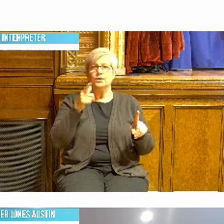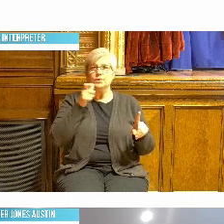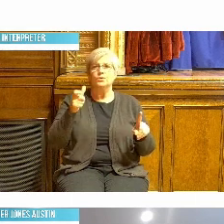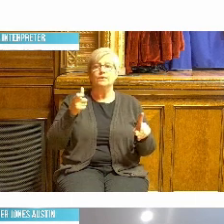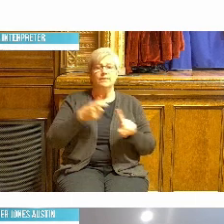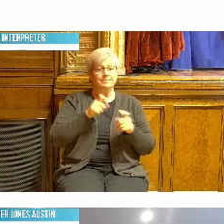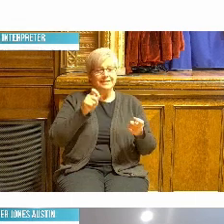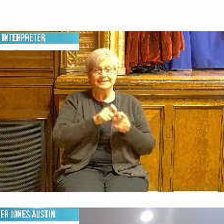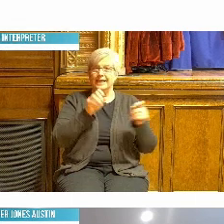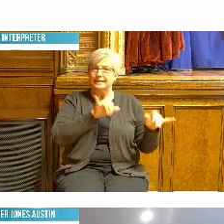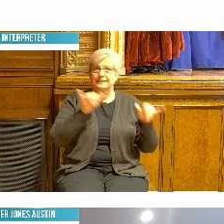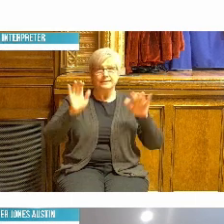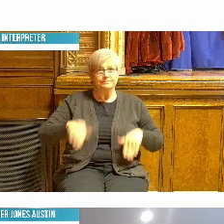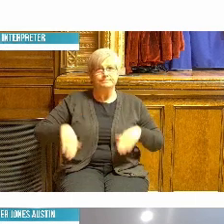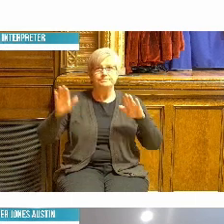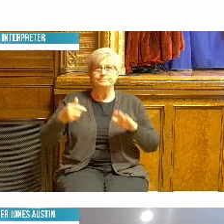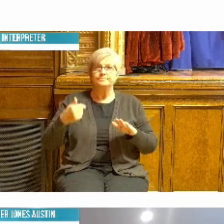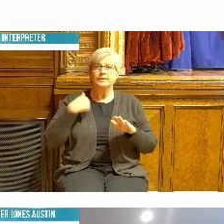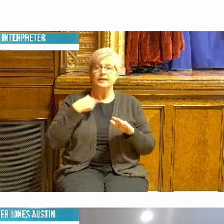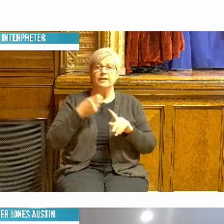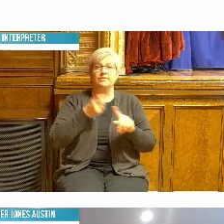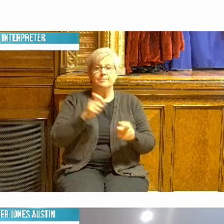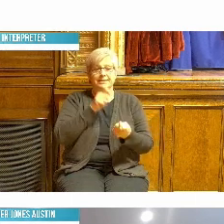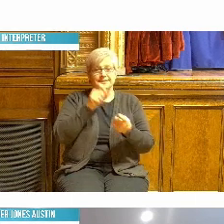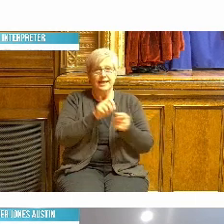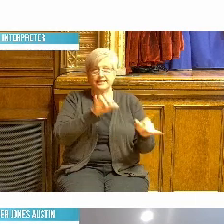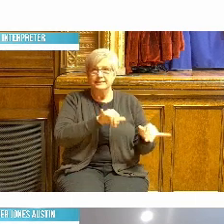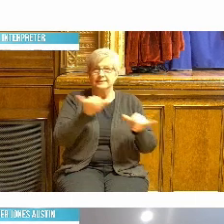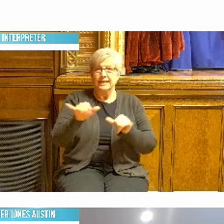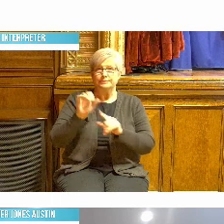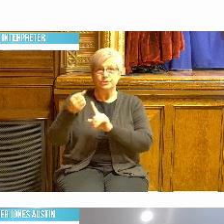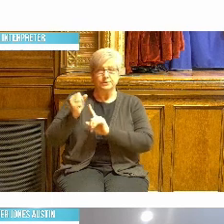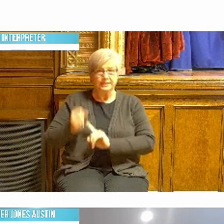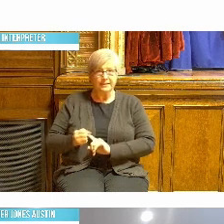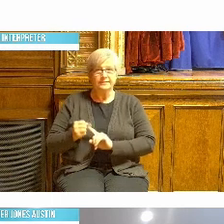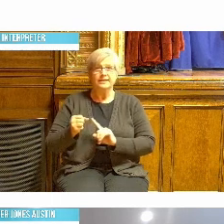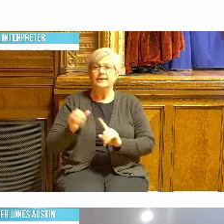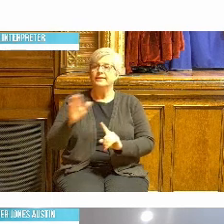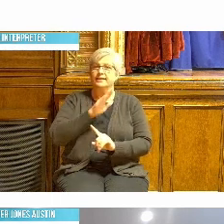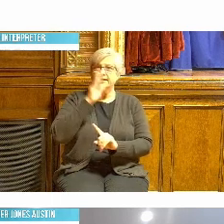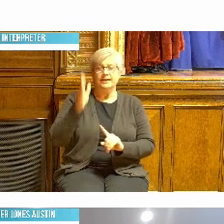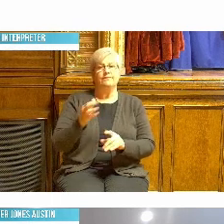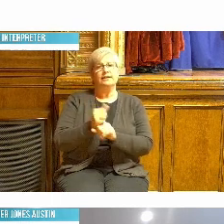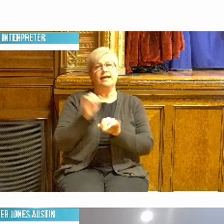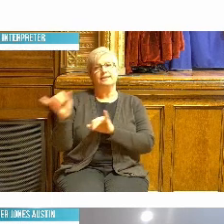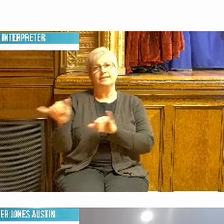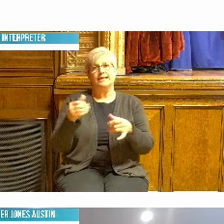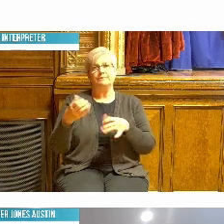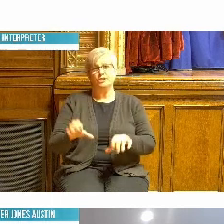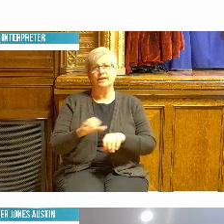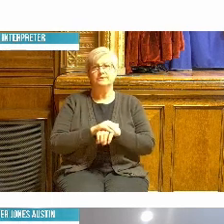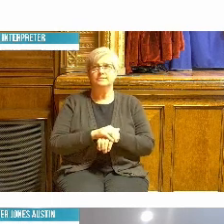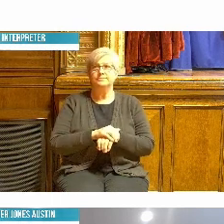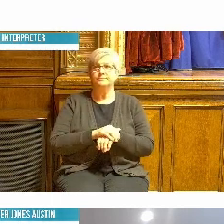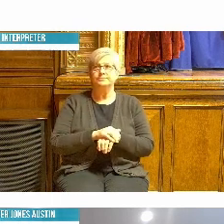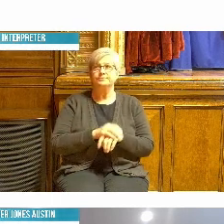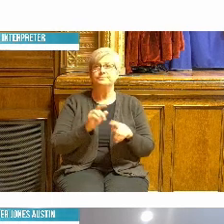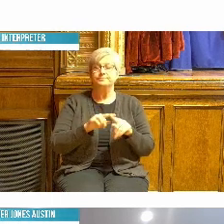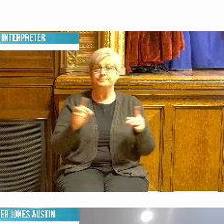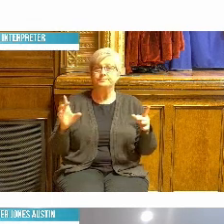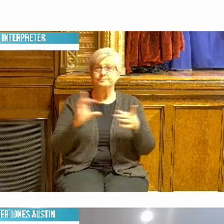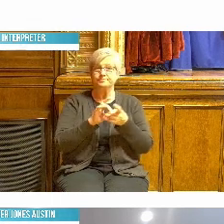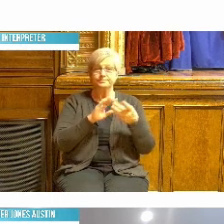the exact same place as me, from the exact circumstances, never got the same chance. At